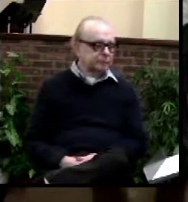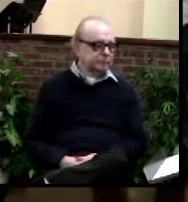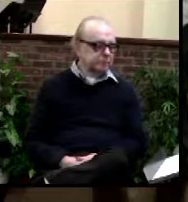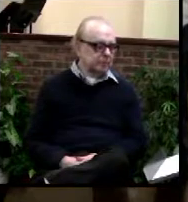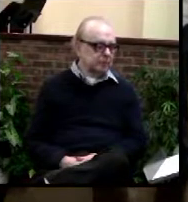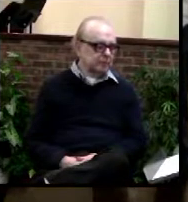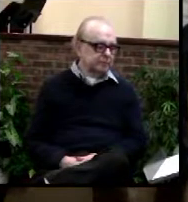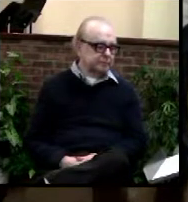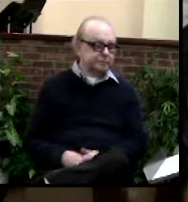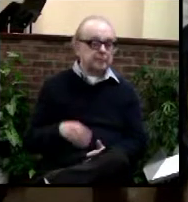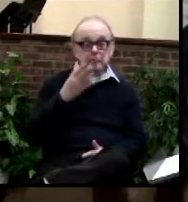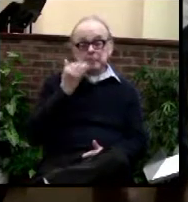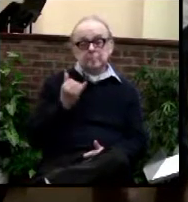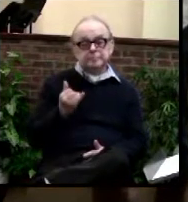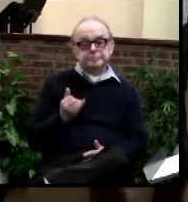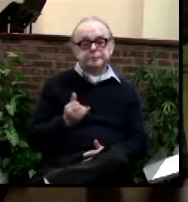Because